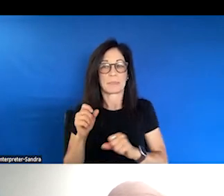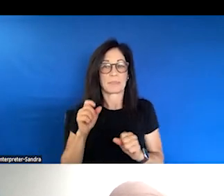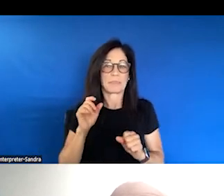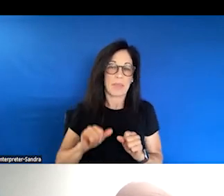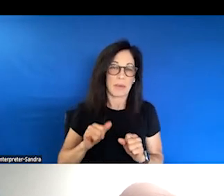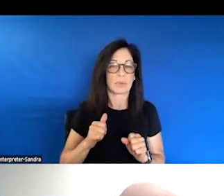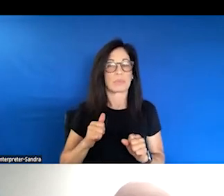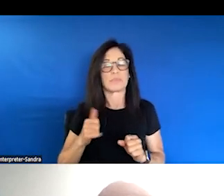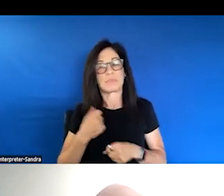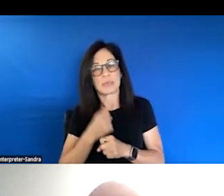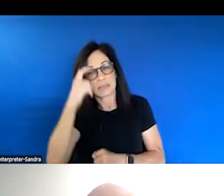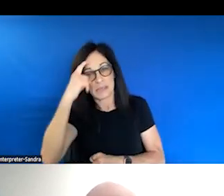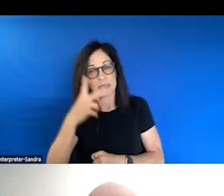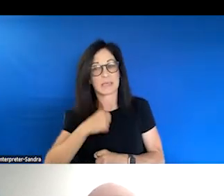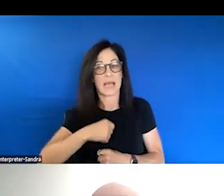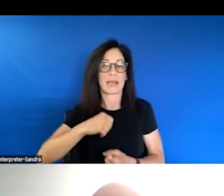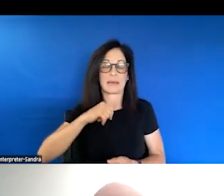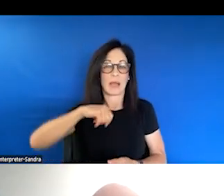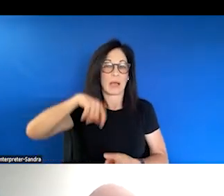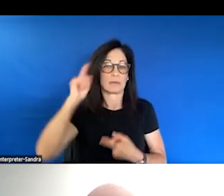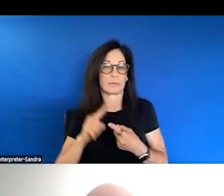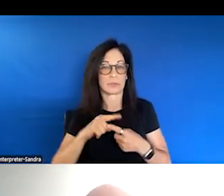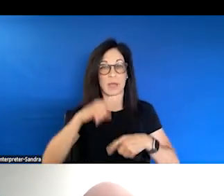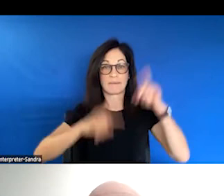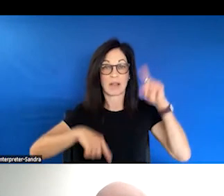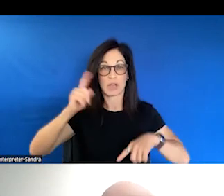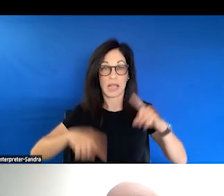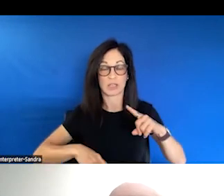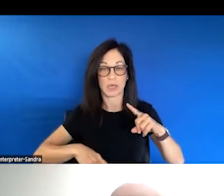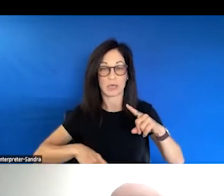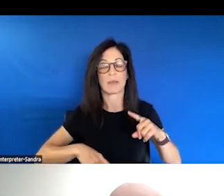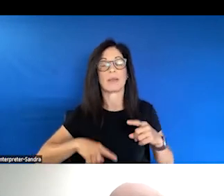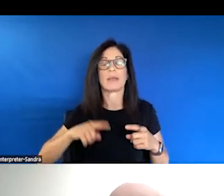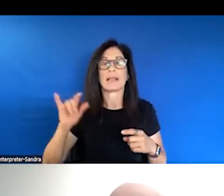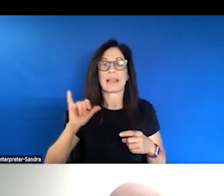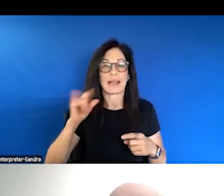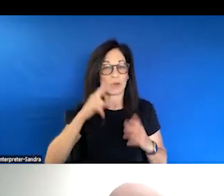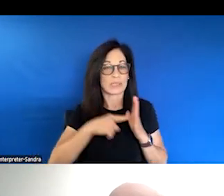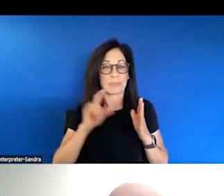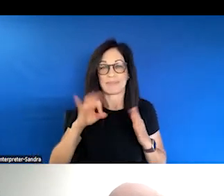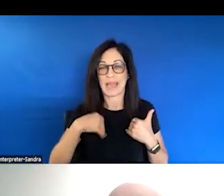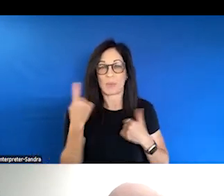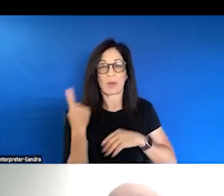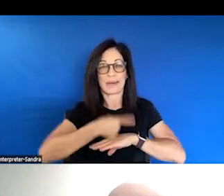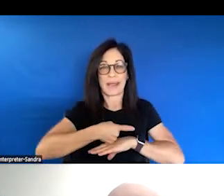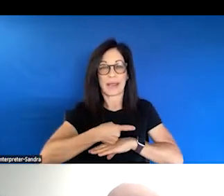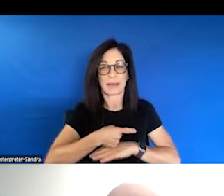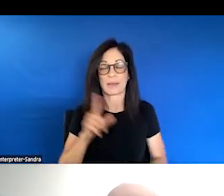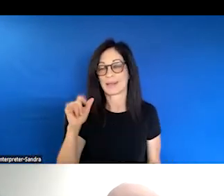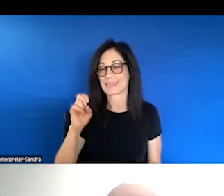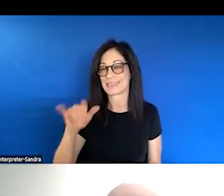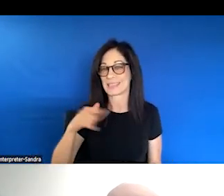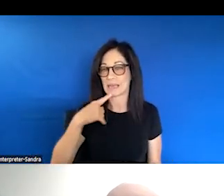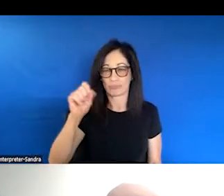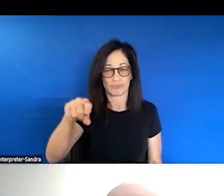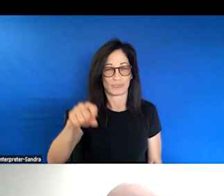reasonable and subject to less variation than, for example, a day would be. Yeah, particularly when we're looking at the first couple of